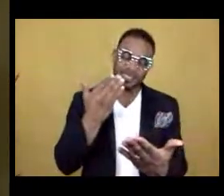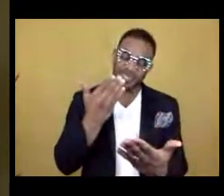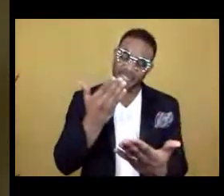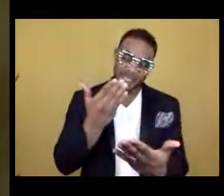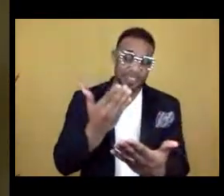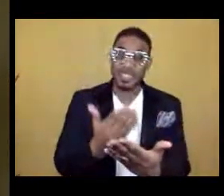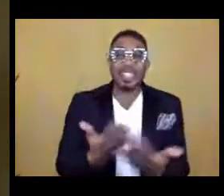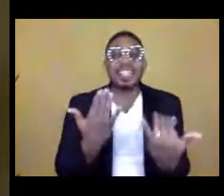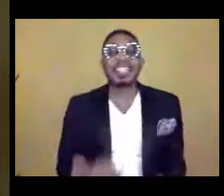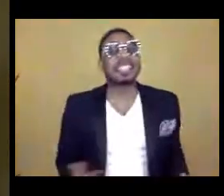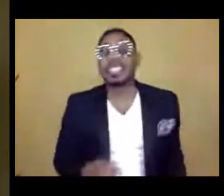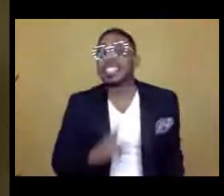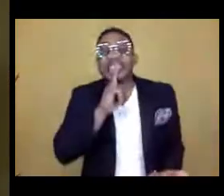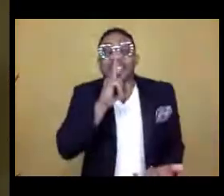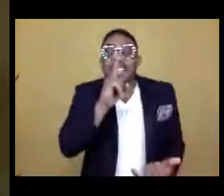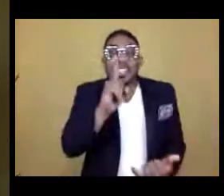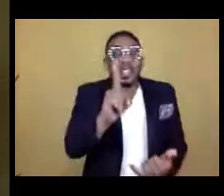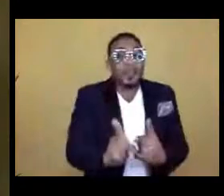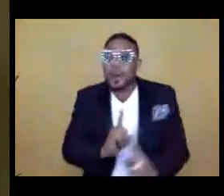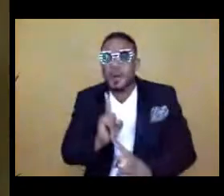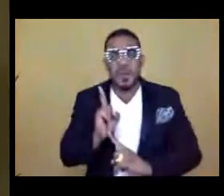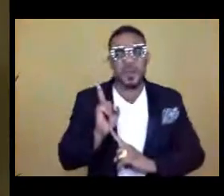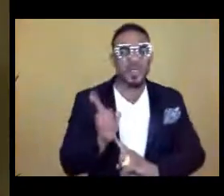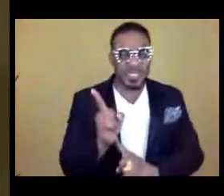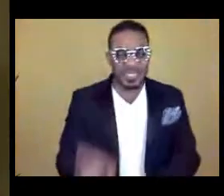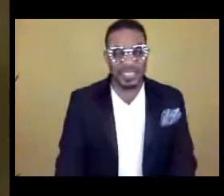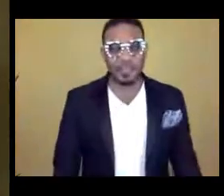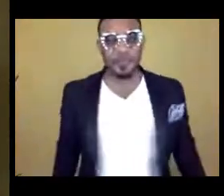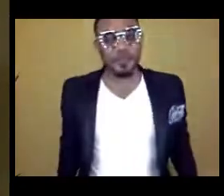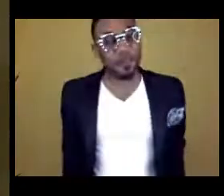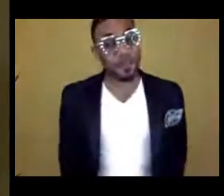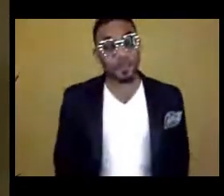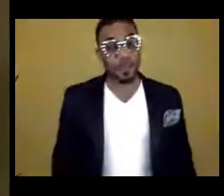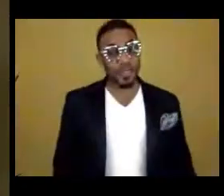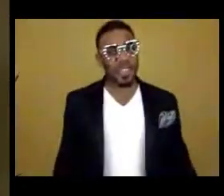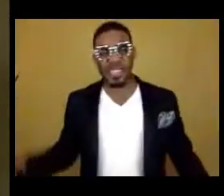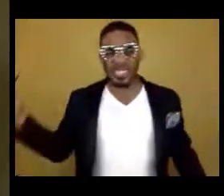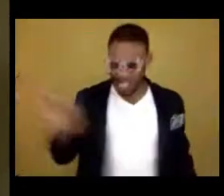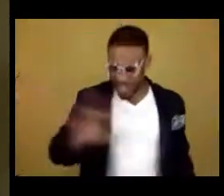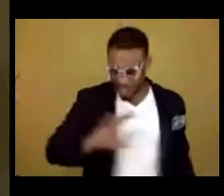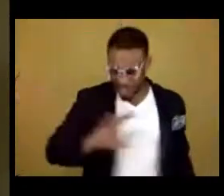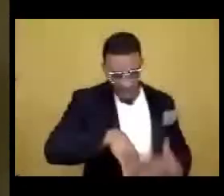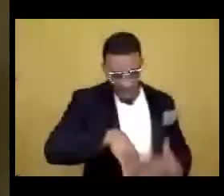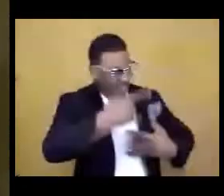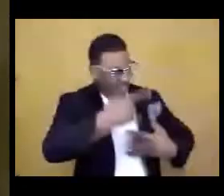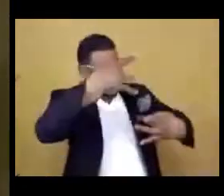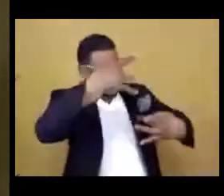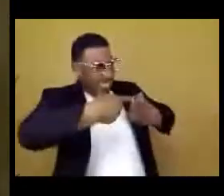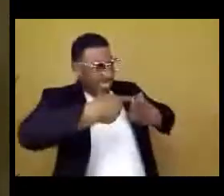all. This is the moment, damn all the